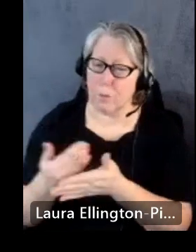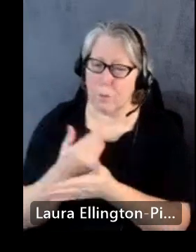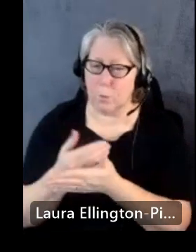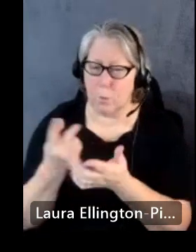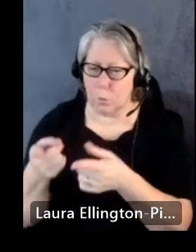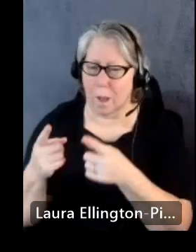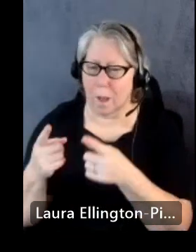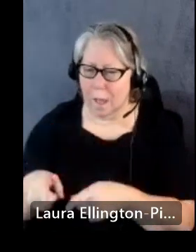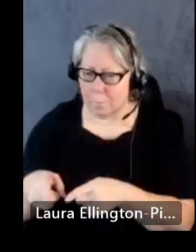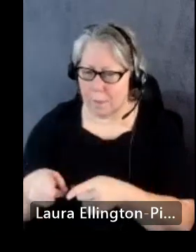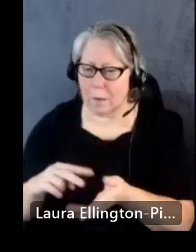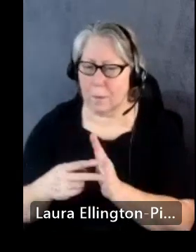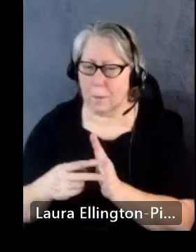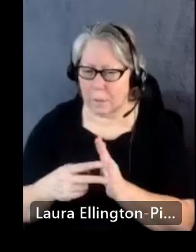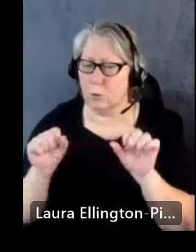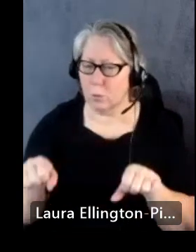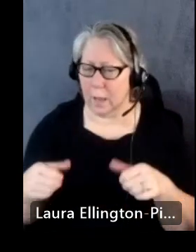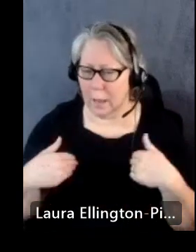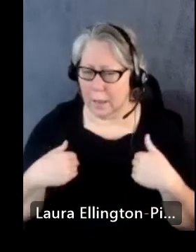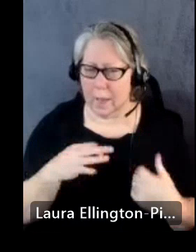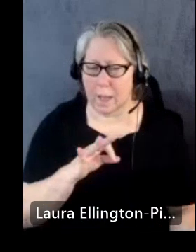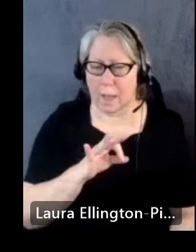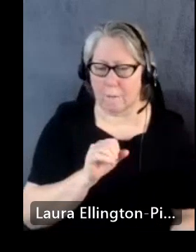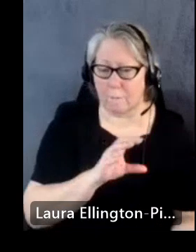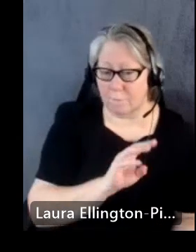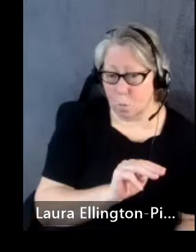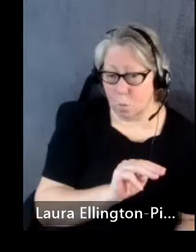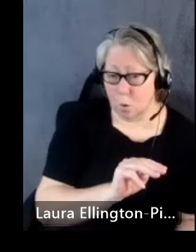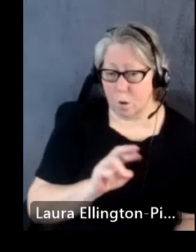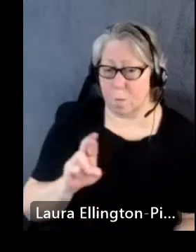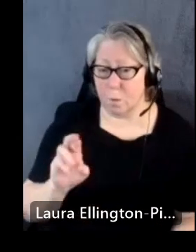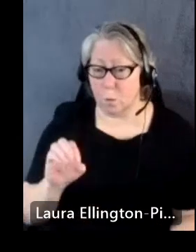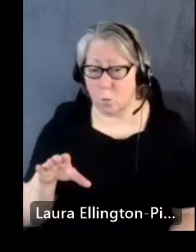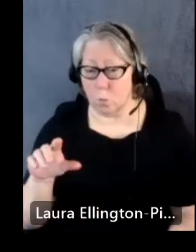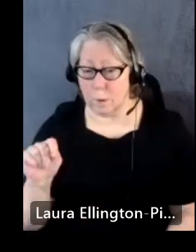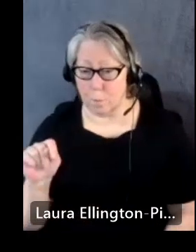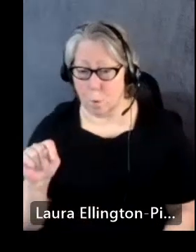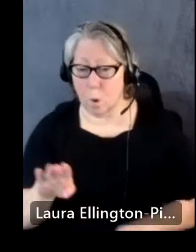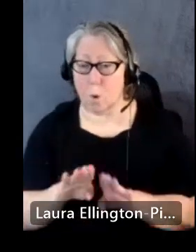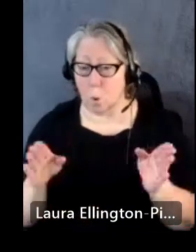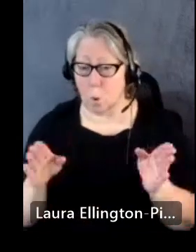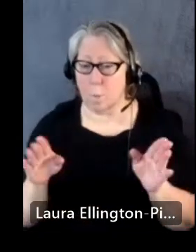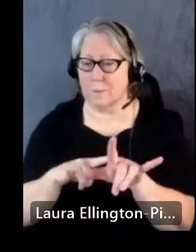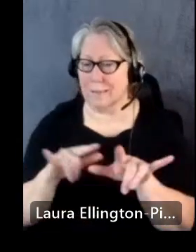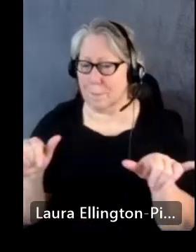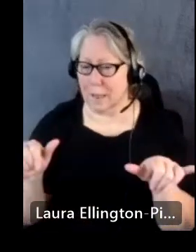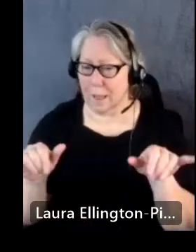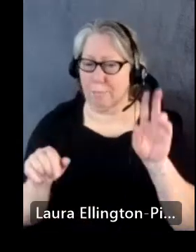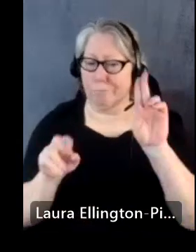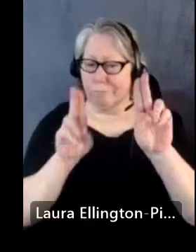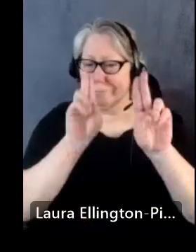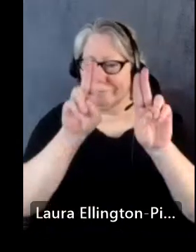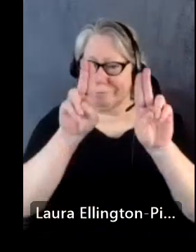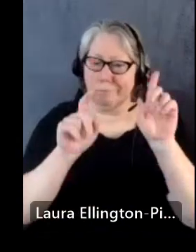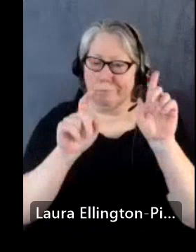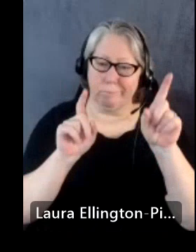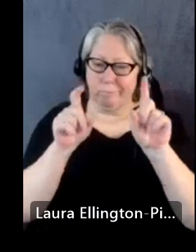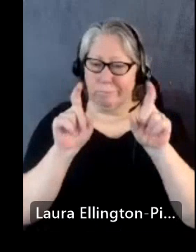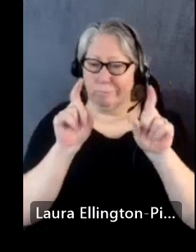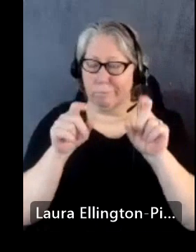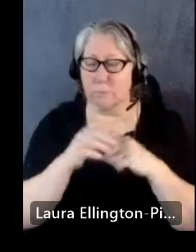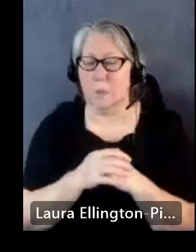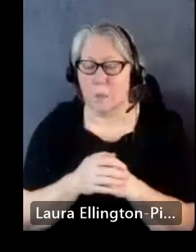forms and your reports open at the same time. Reports are updated in real time, so you can refresh them